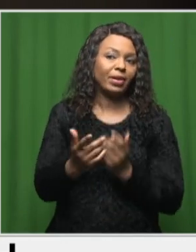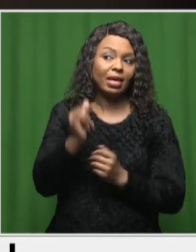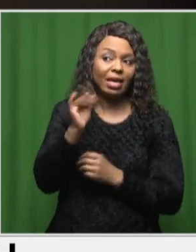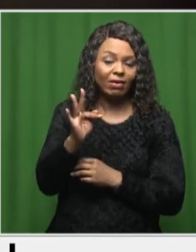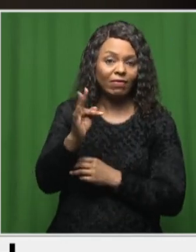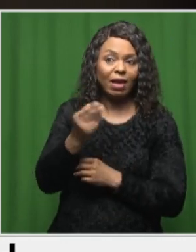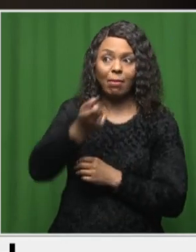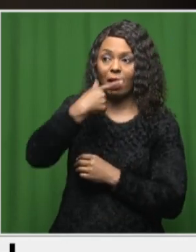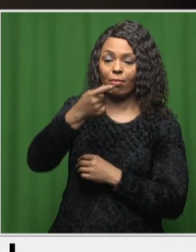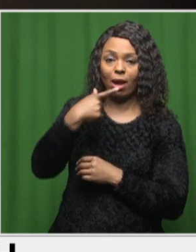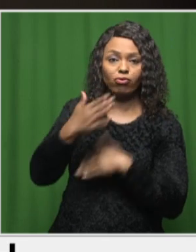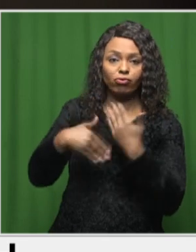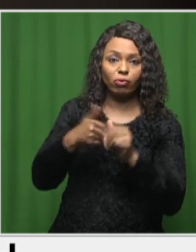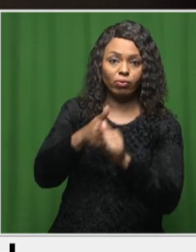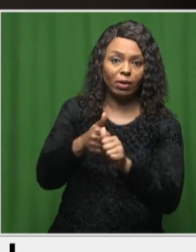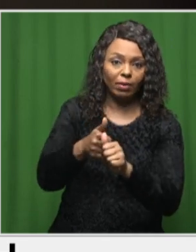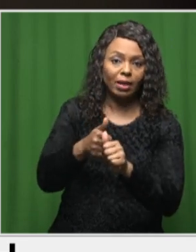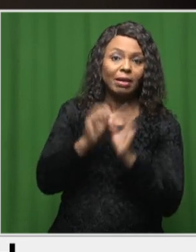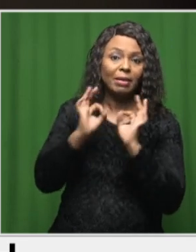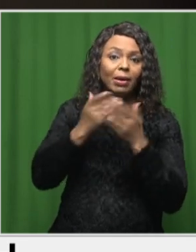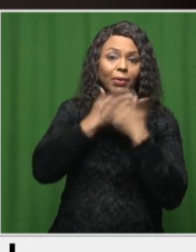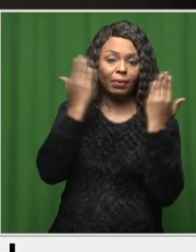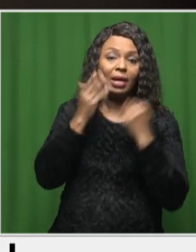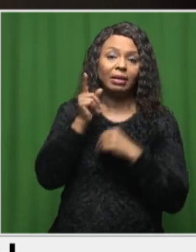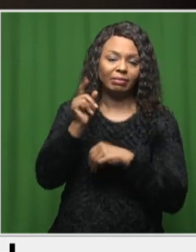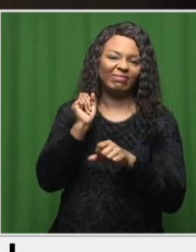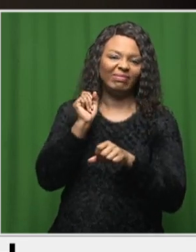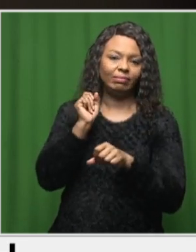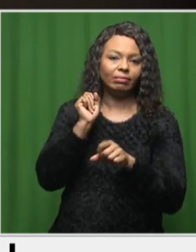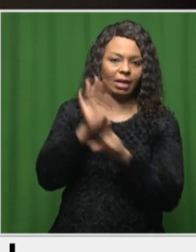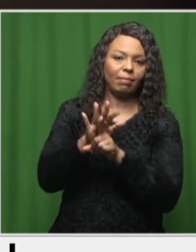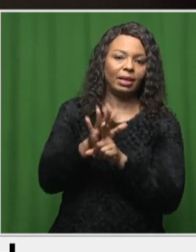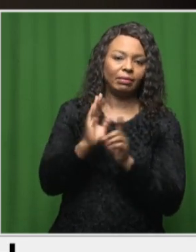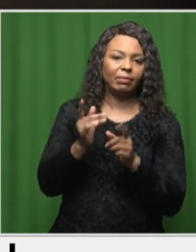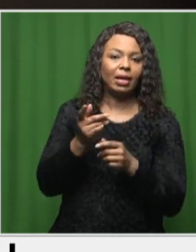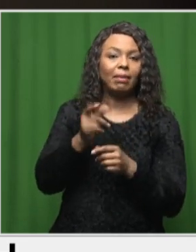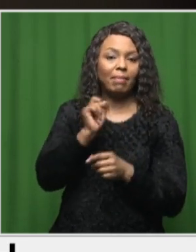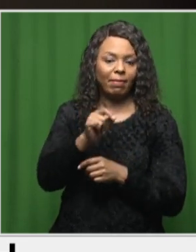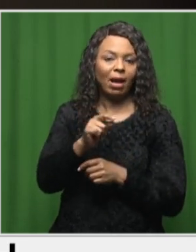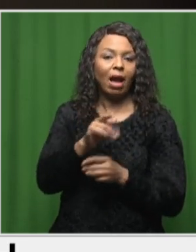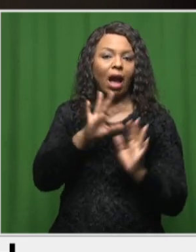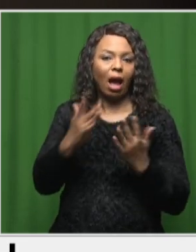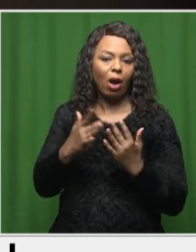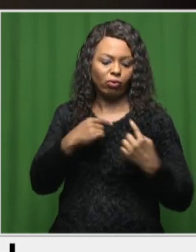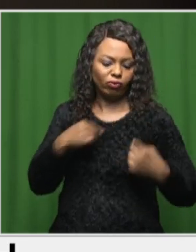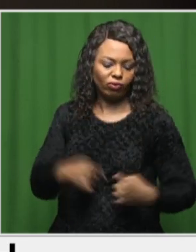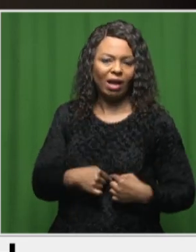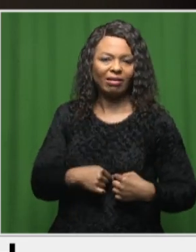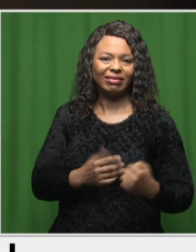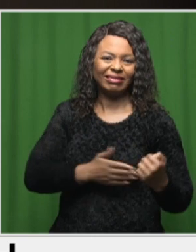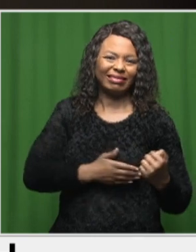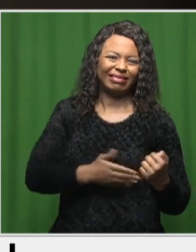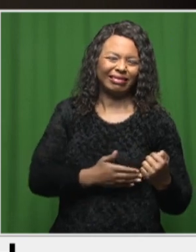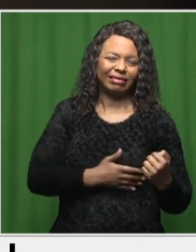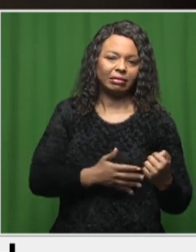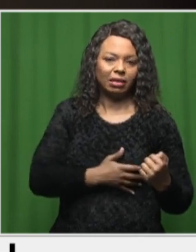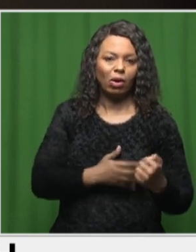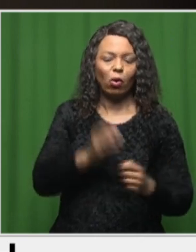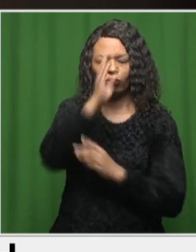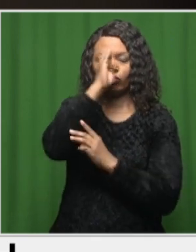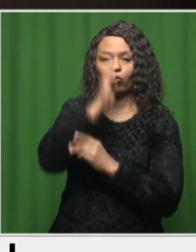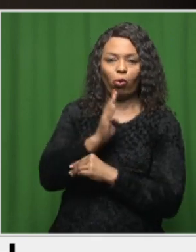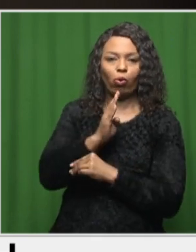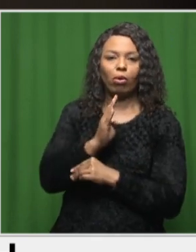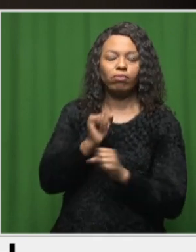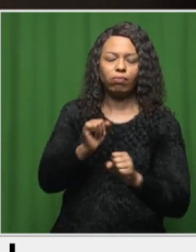medication regularly. So how does that link to heart disease and strokes? So I think the way to know whether you're